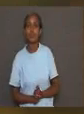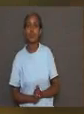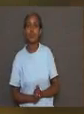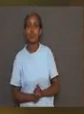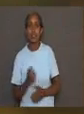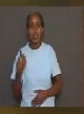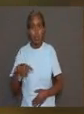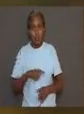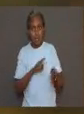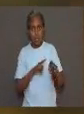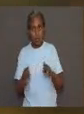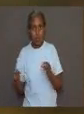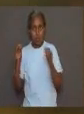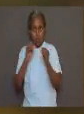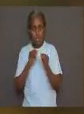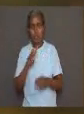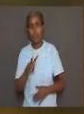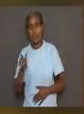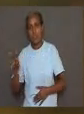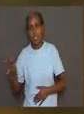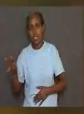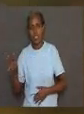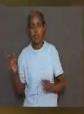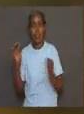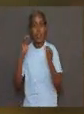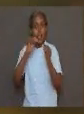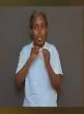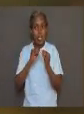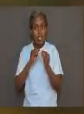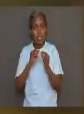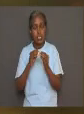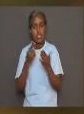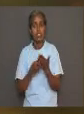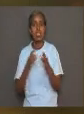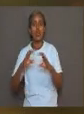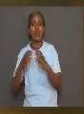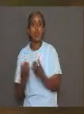We can also add vectors by adding their components.